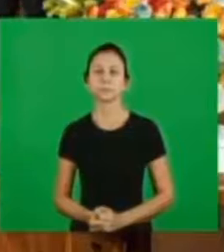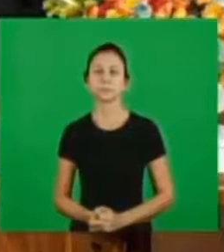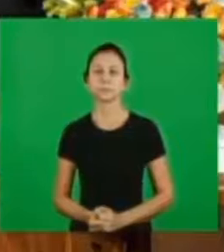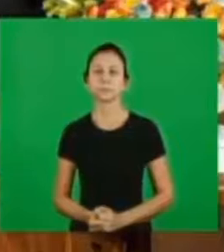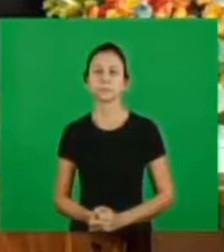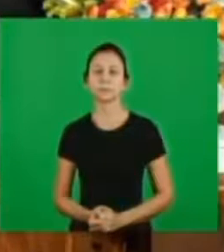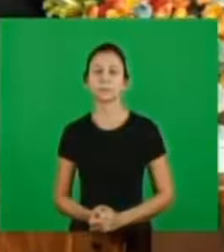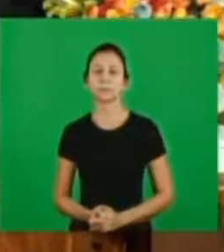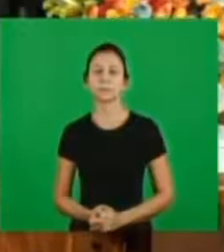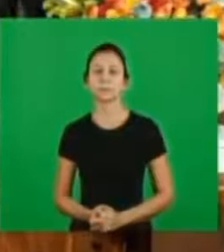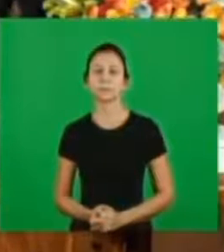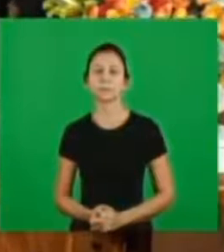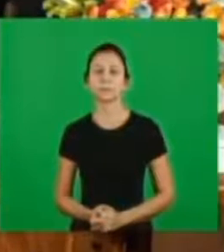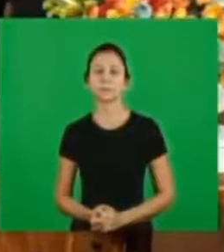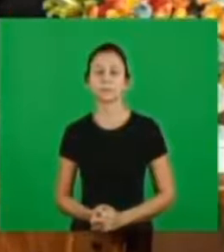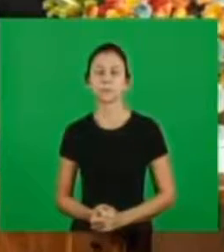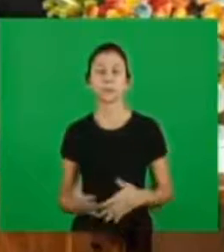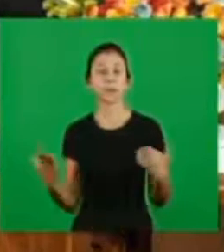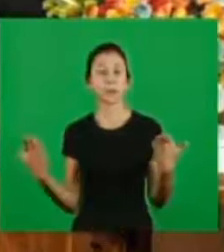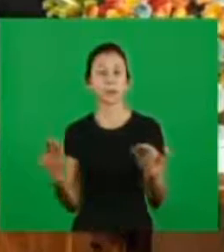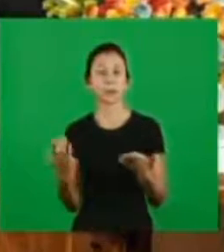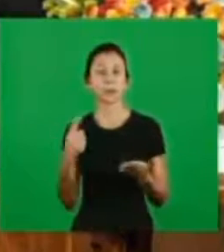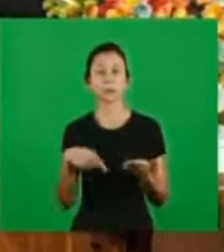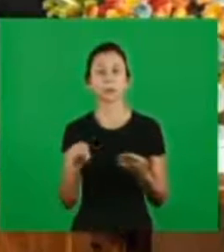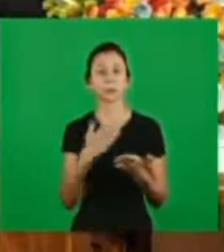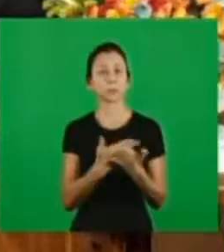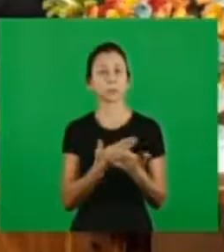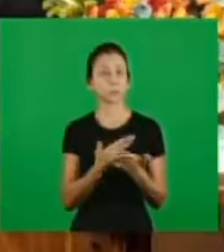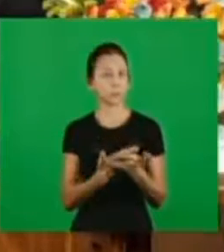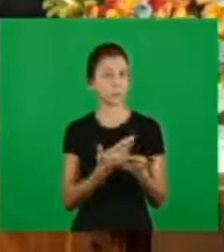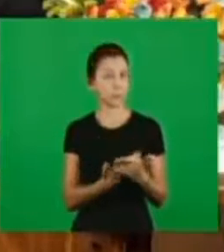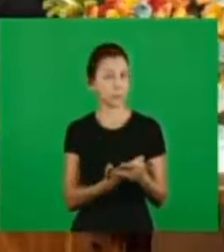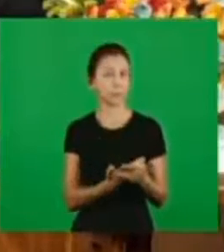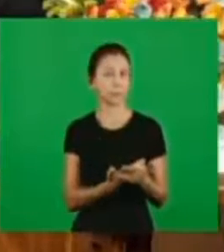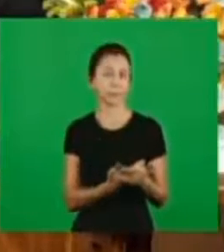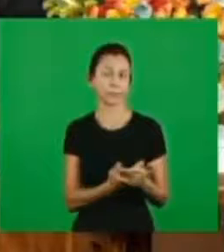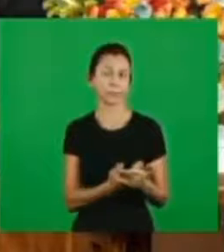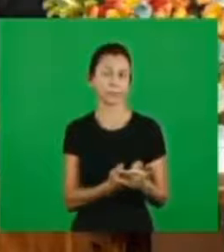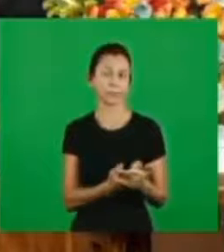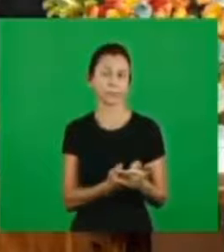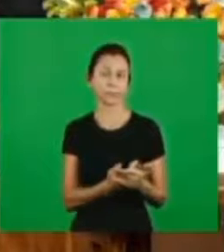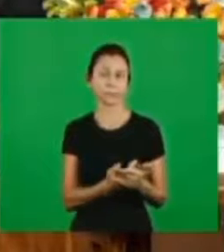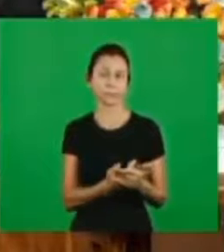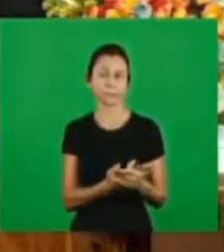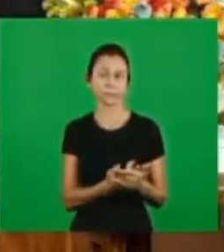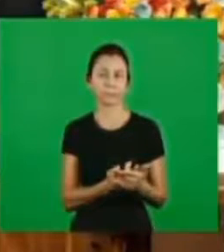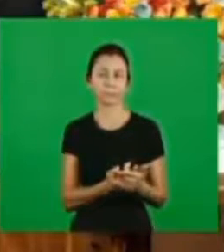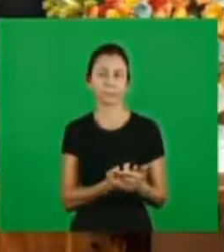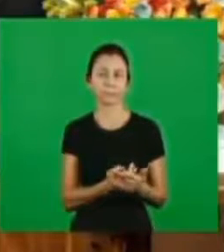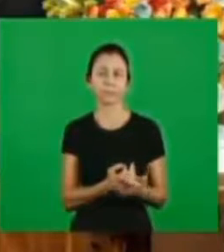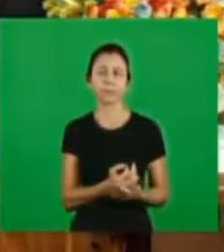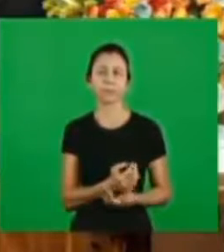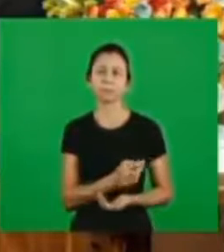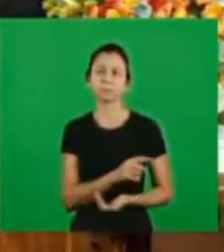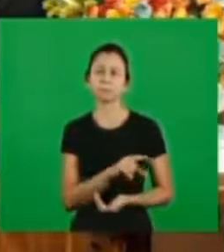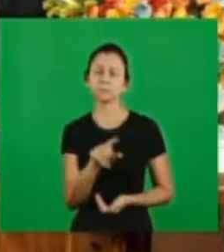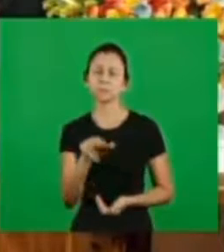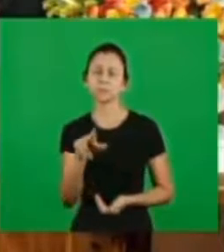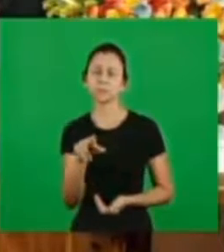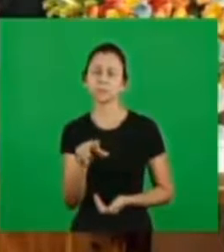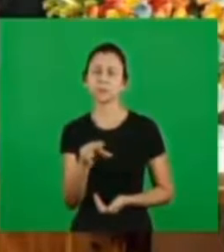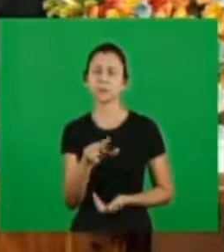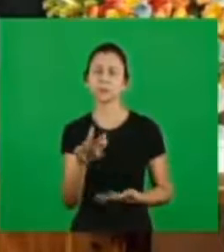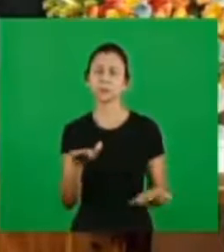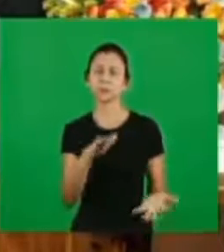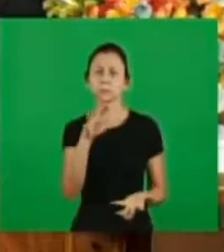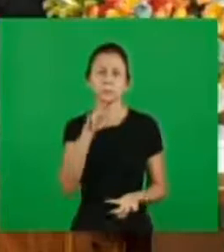We're going to work with the brethren that didn't turn off the satellite.